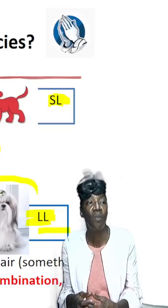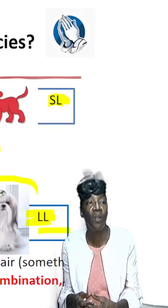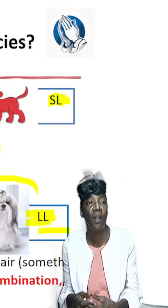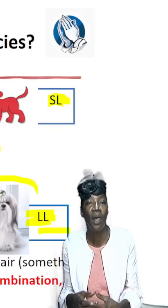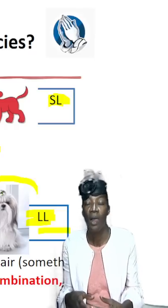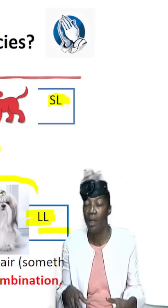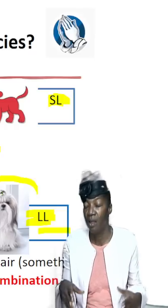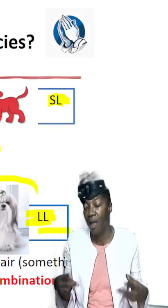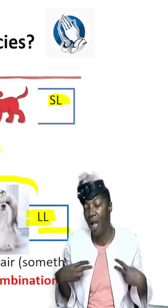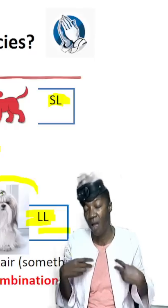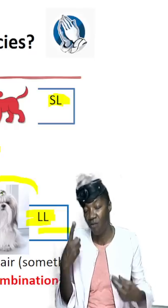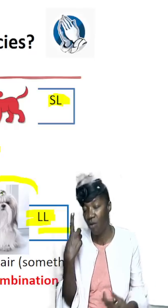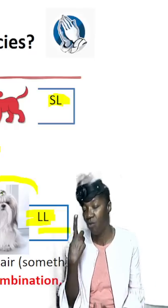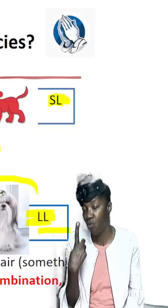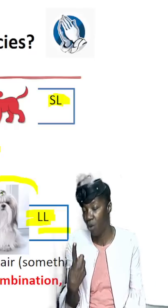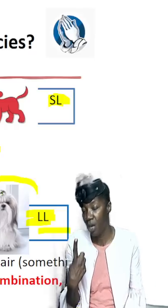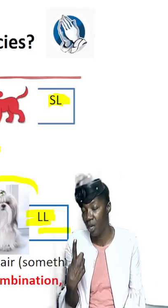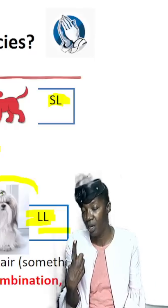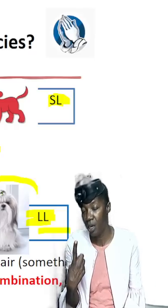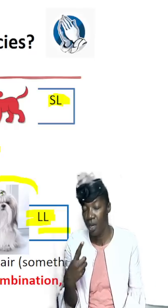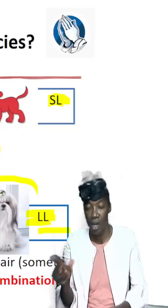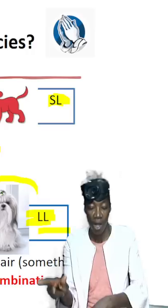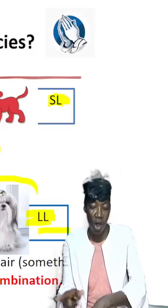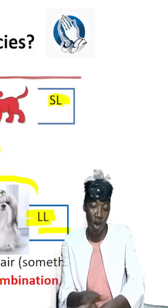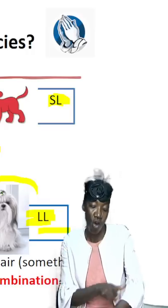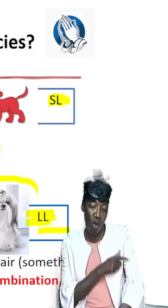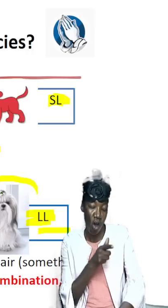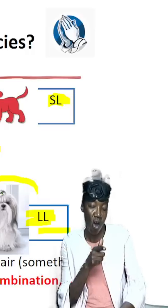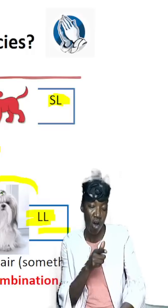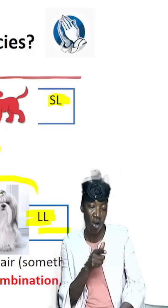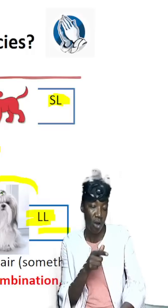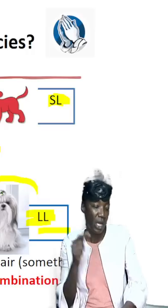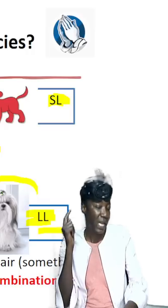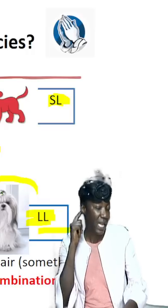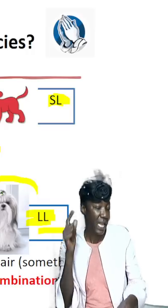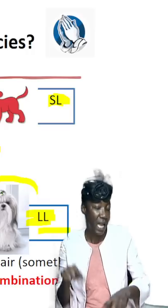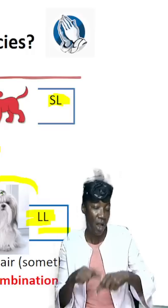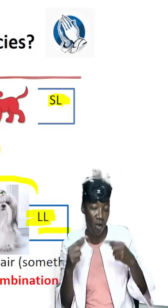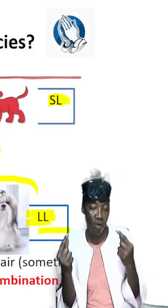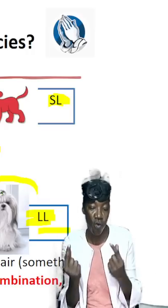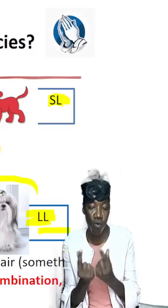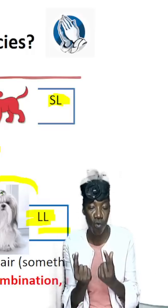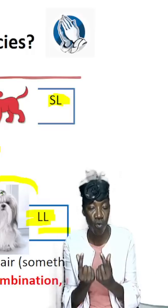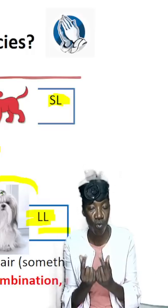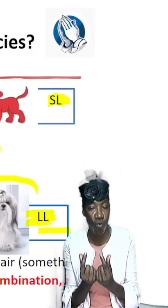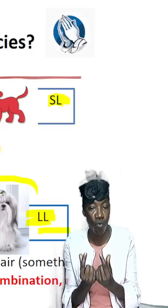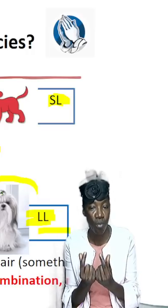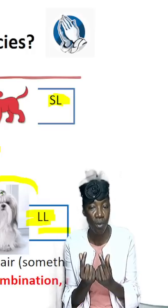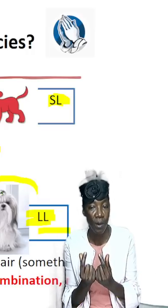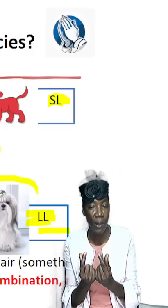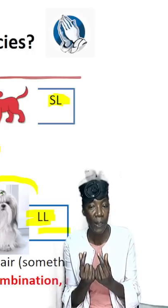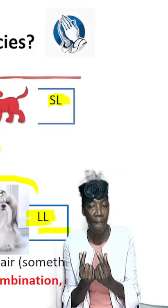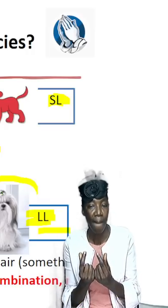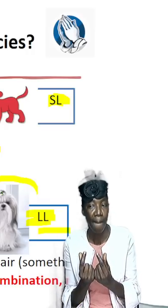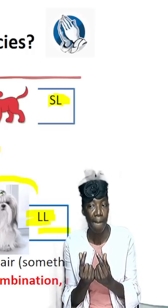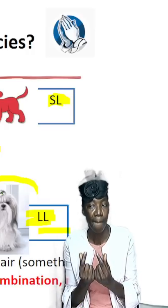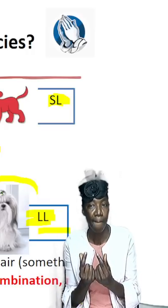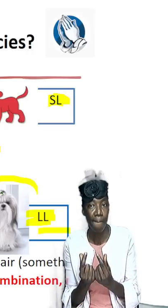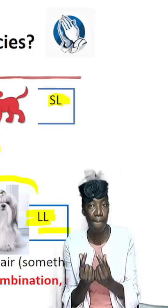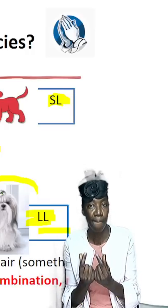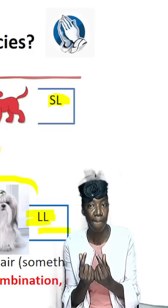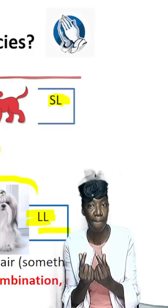just have one set along here group, because they are isolated and they're in this particular area and they mate among